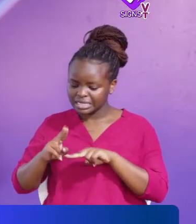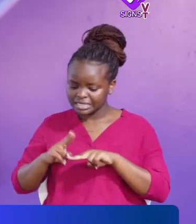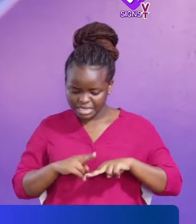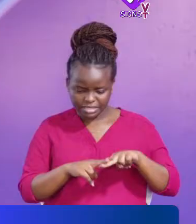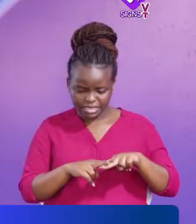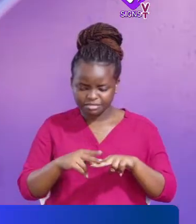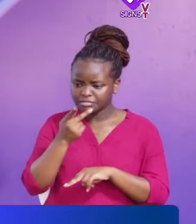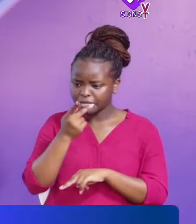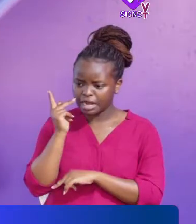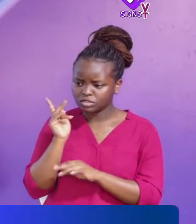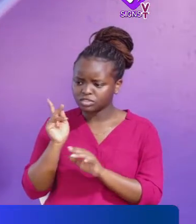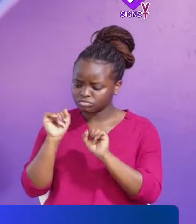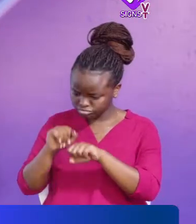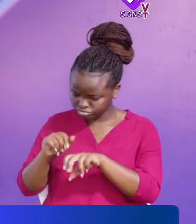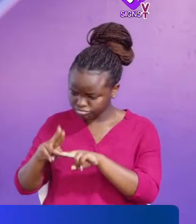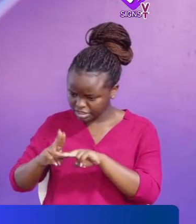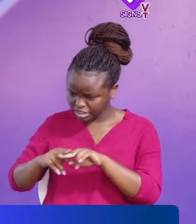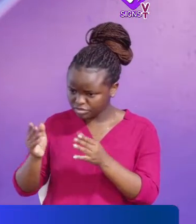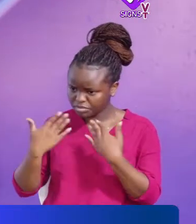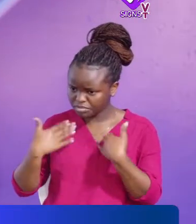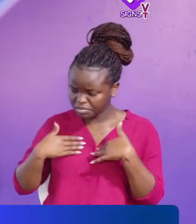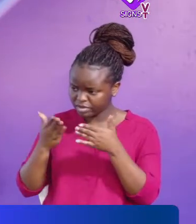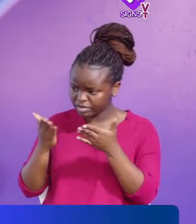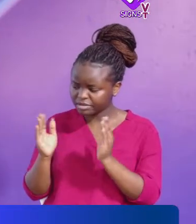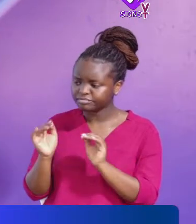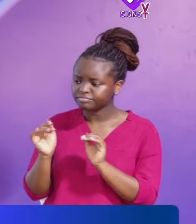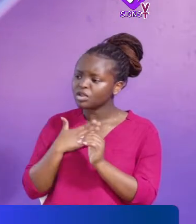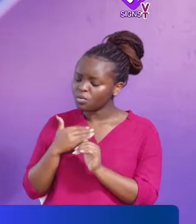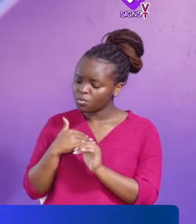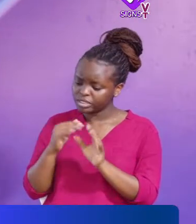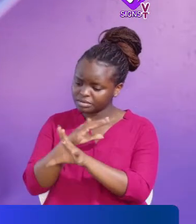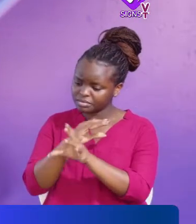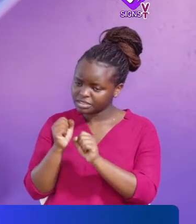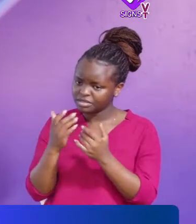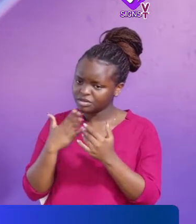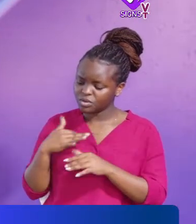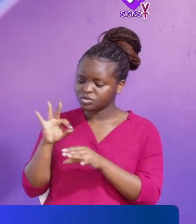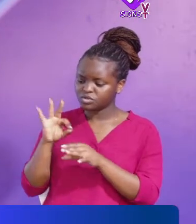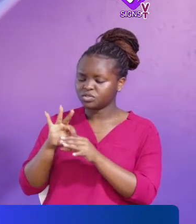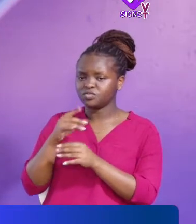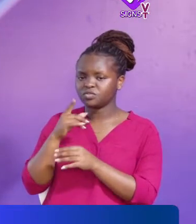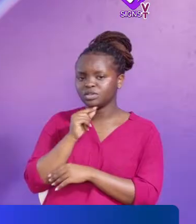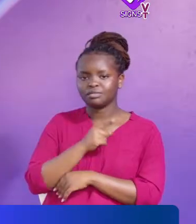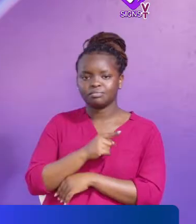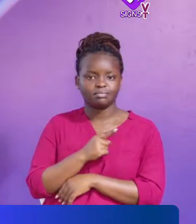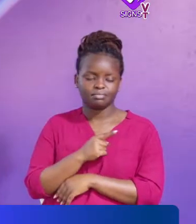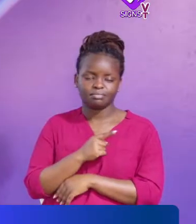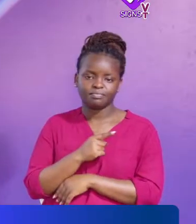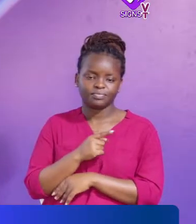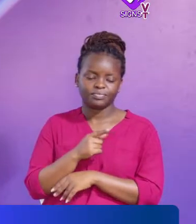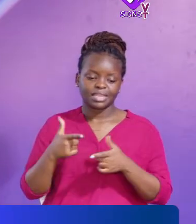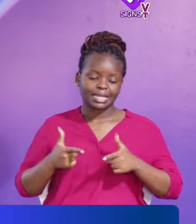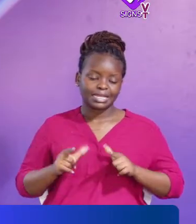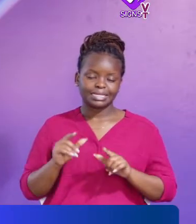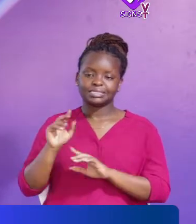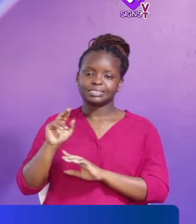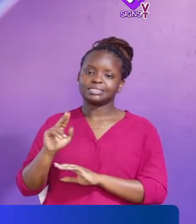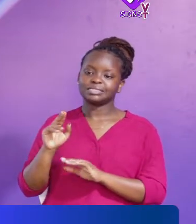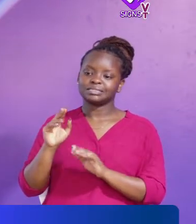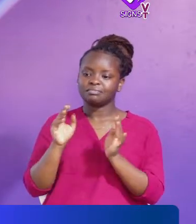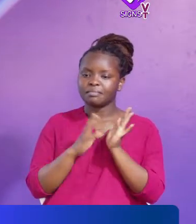them that he's running, therefore they are willing to suffer for him. You get me? Let Ukambani